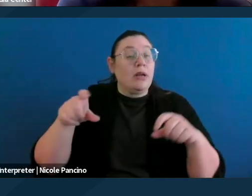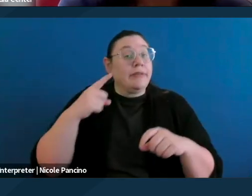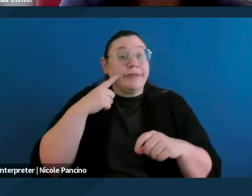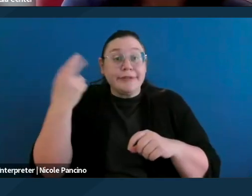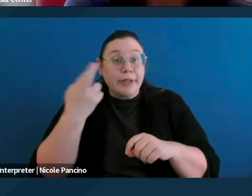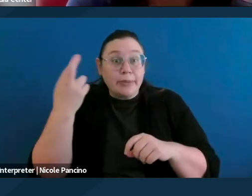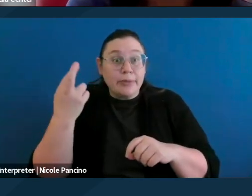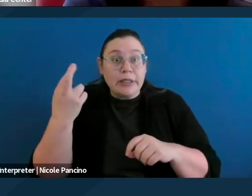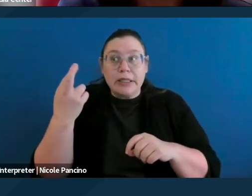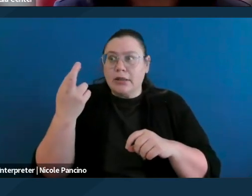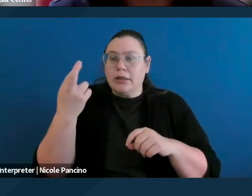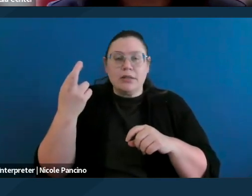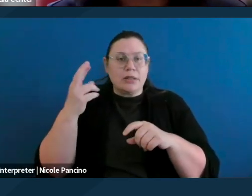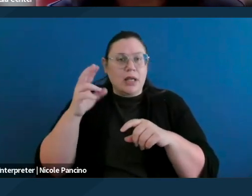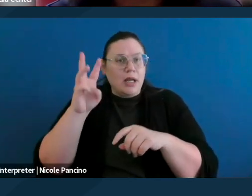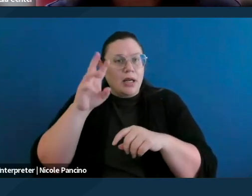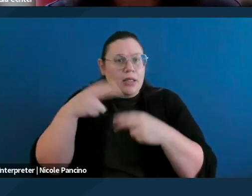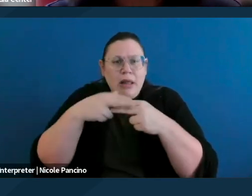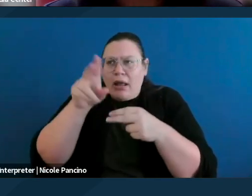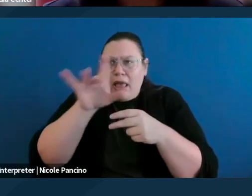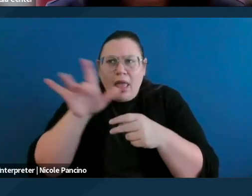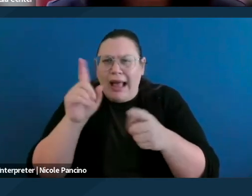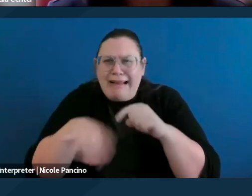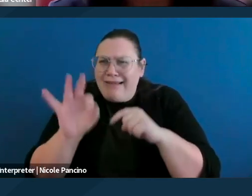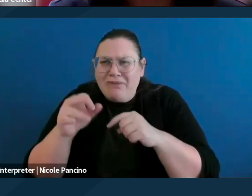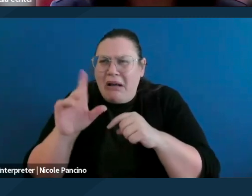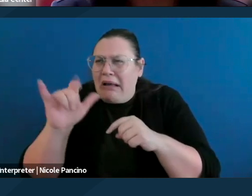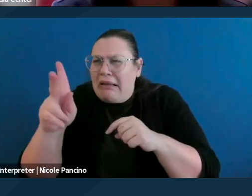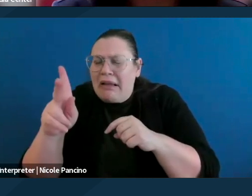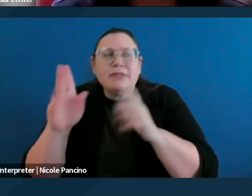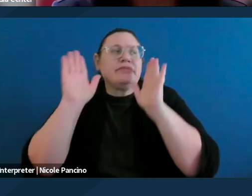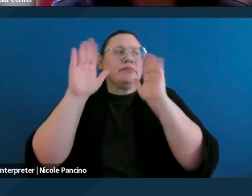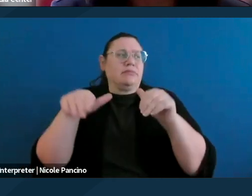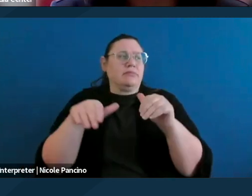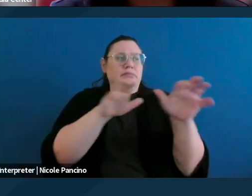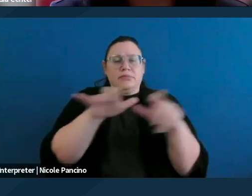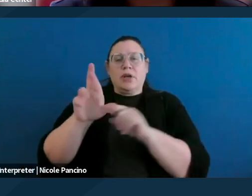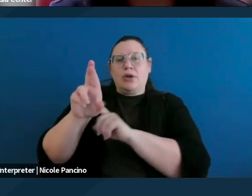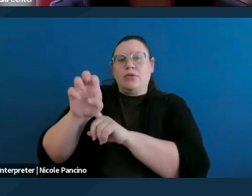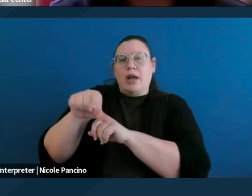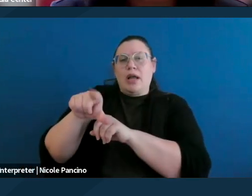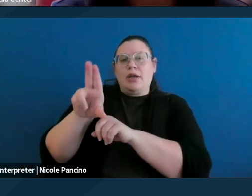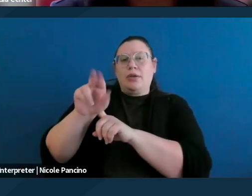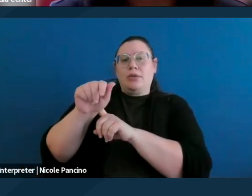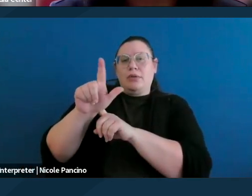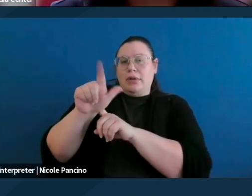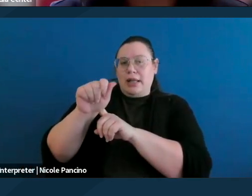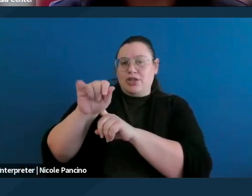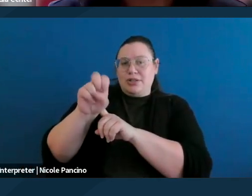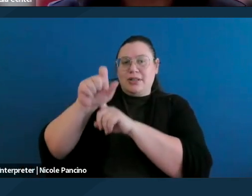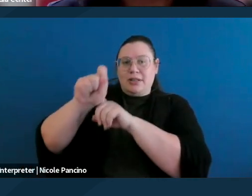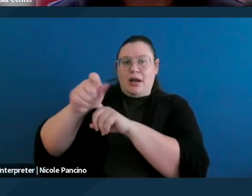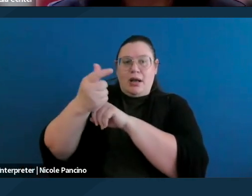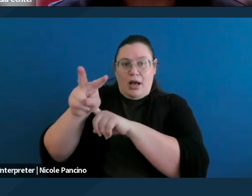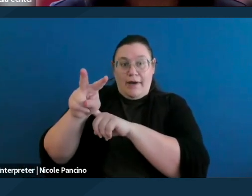you lose access to our slides and you can't find the link, just go to regulations.gov and type 503 into